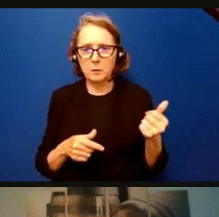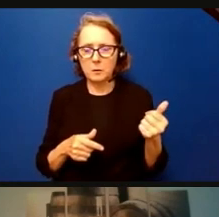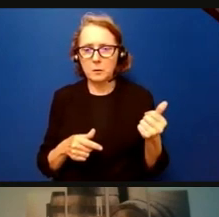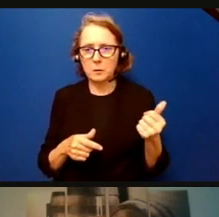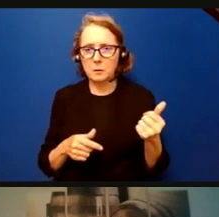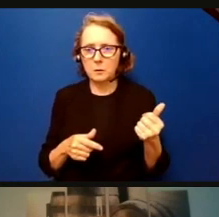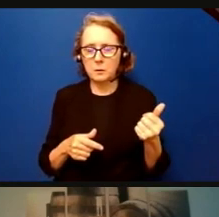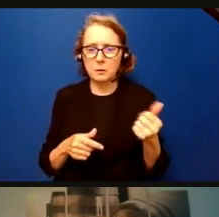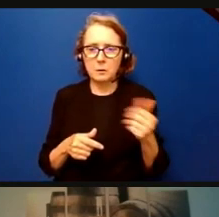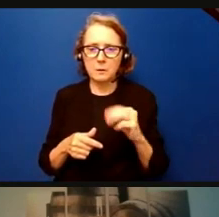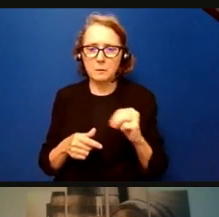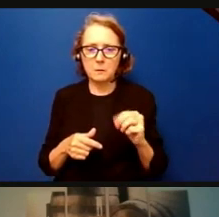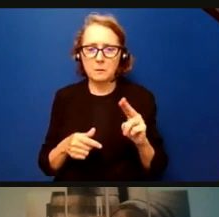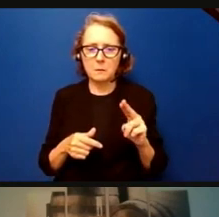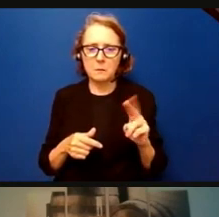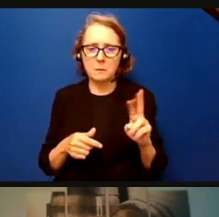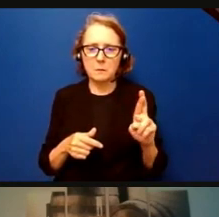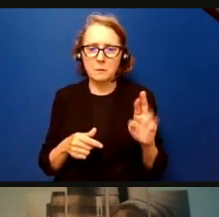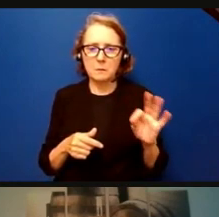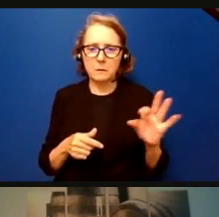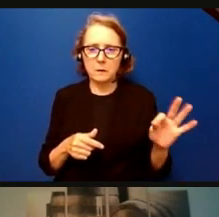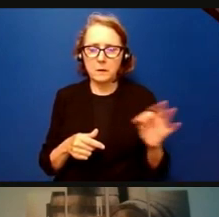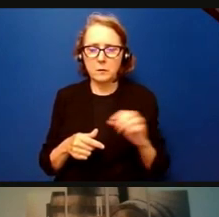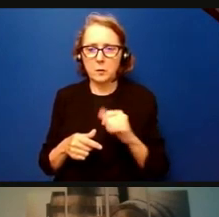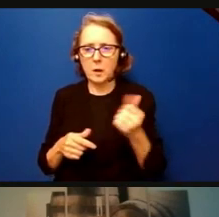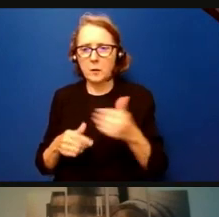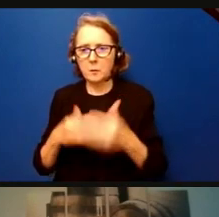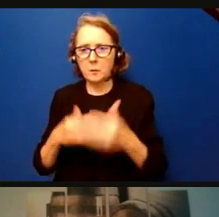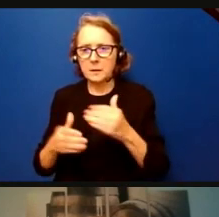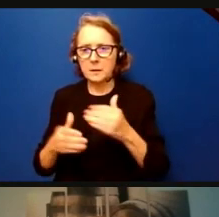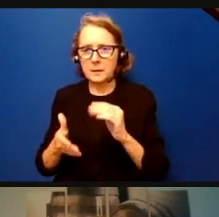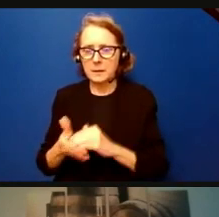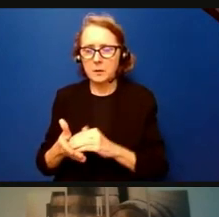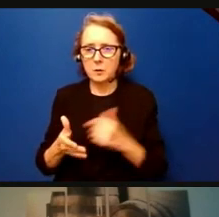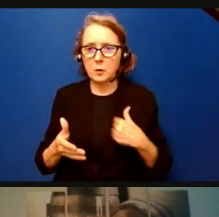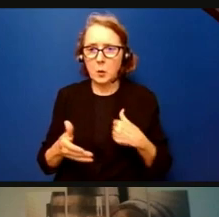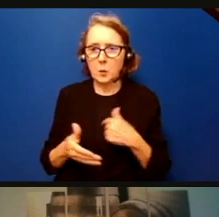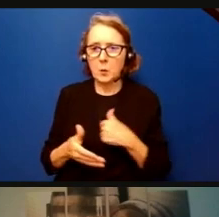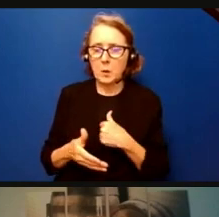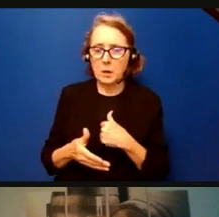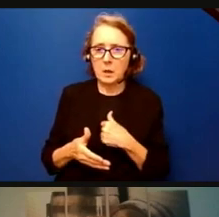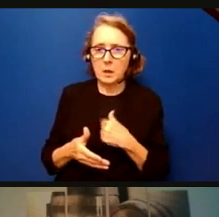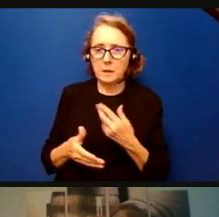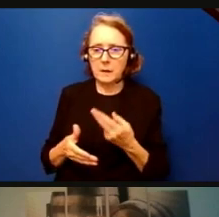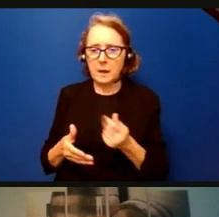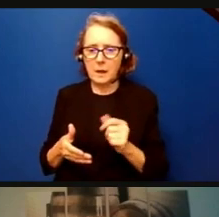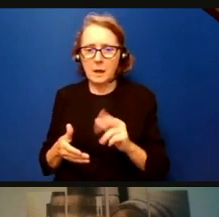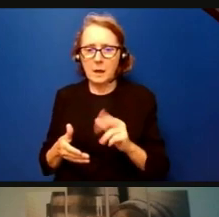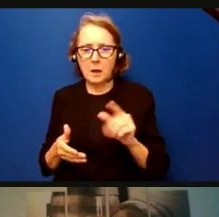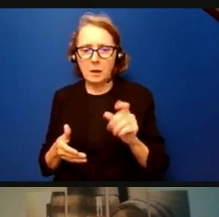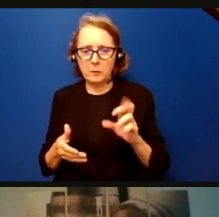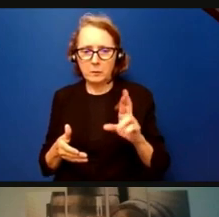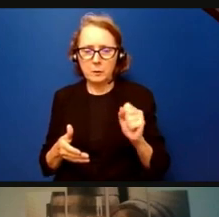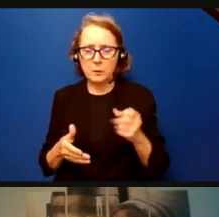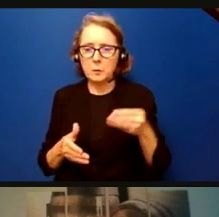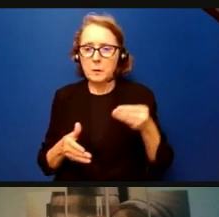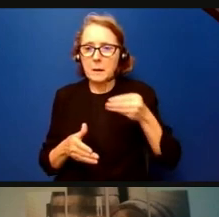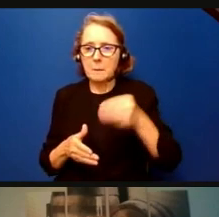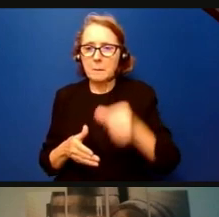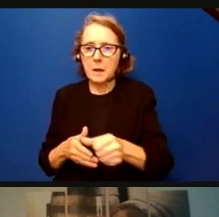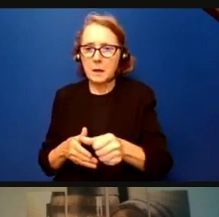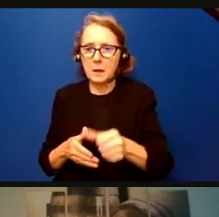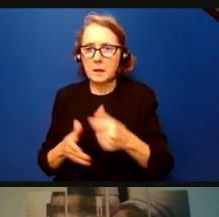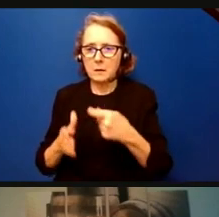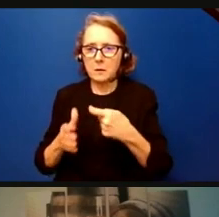other MRFs or other processing centers, we would be, the haulers, I should say, would be paying the